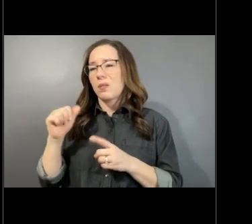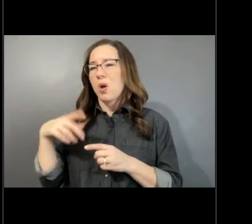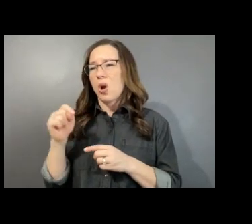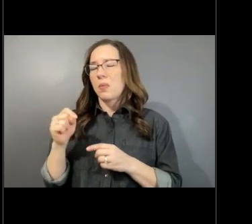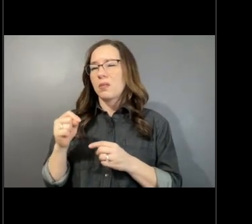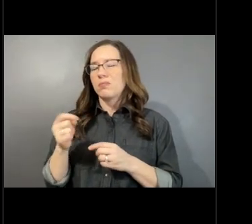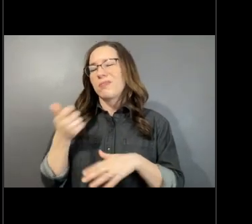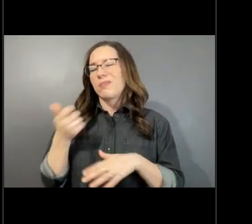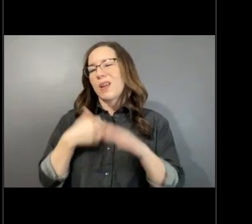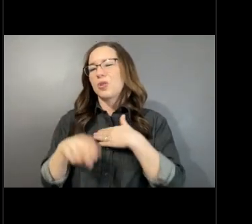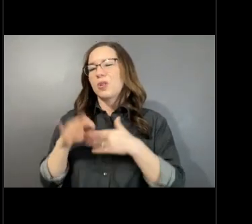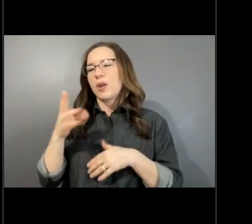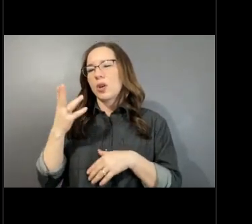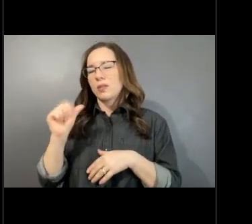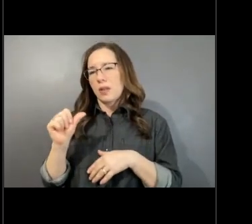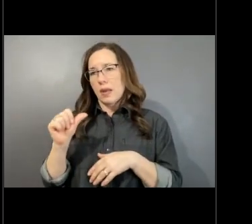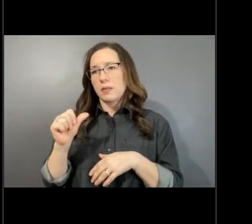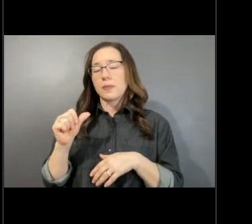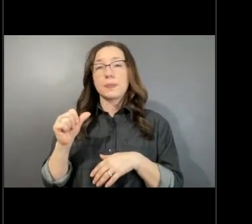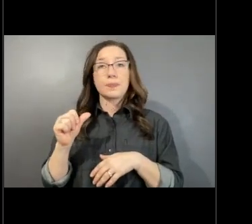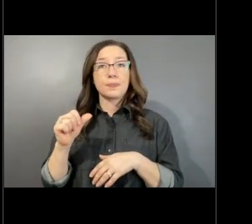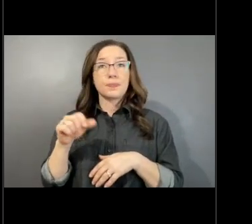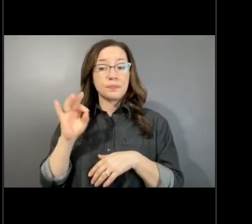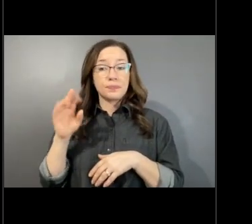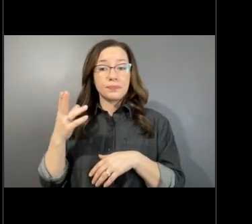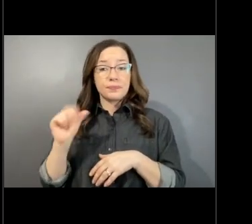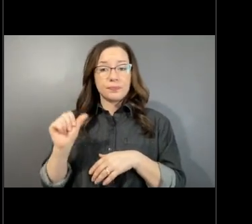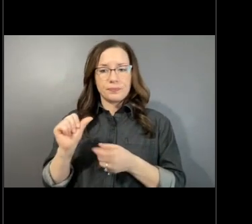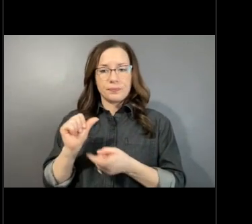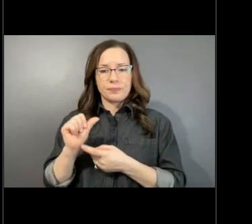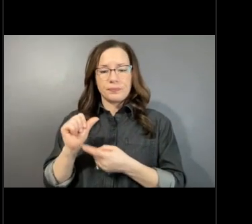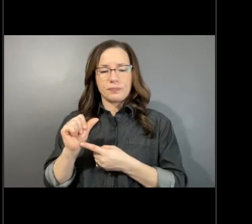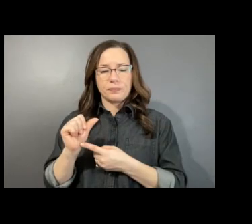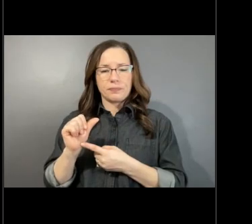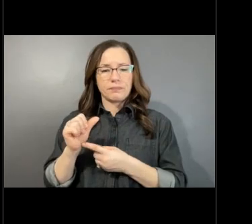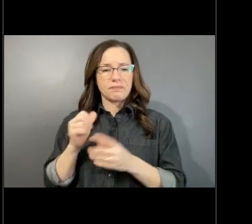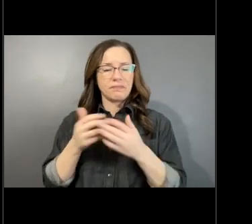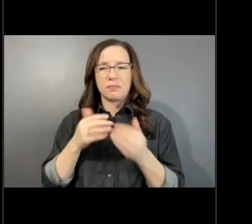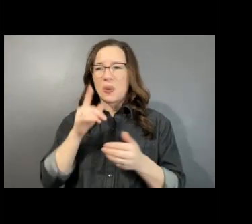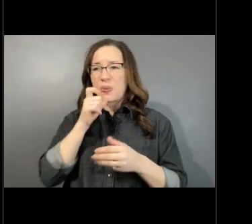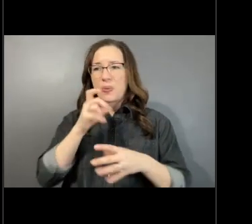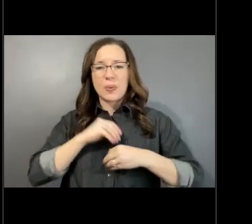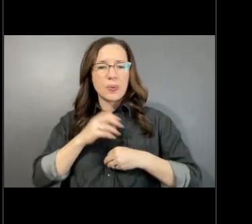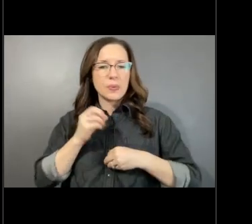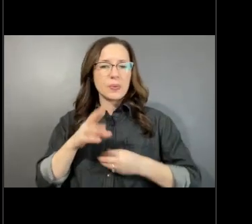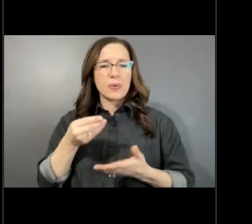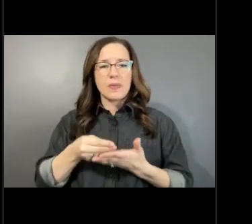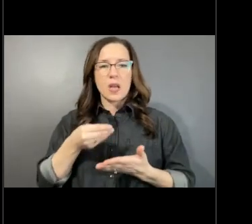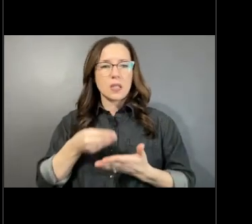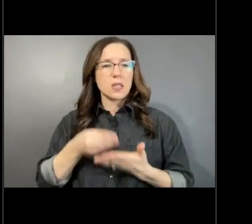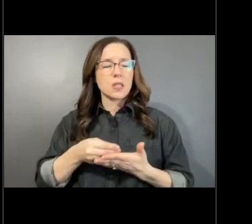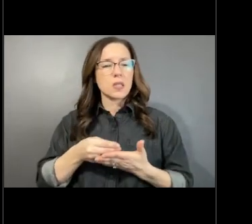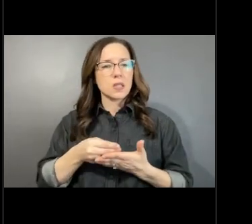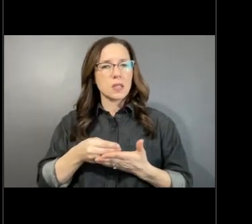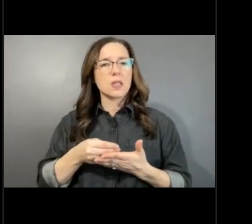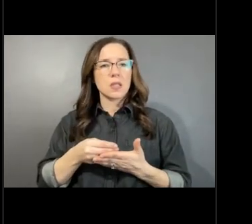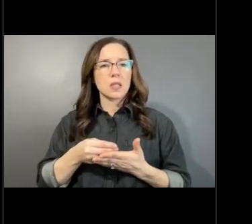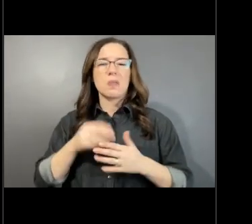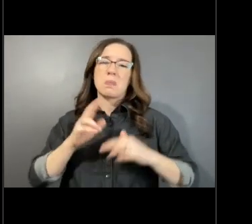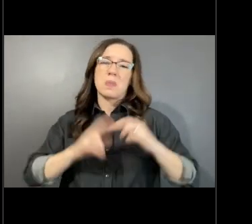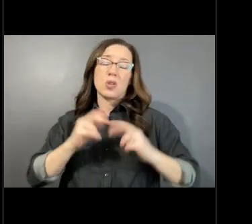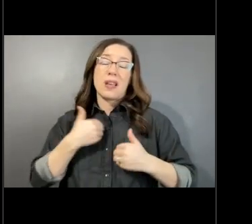Fair Housing Act. The Fair Housing Act applies regardless of ownership or funding to buildings containing 4 or